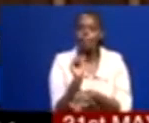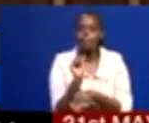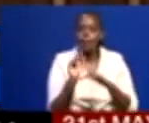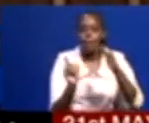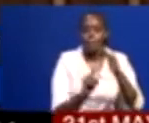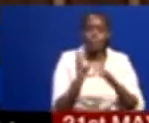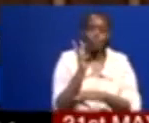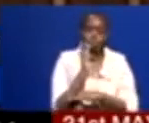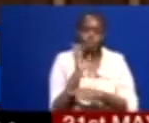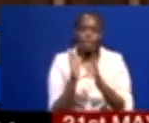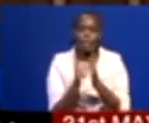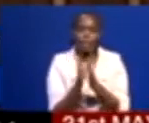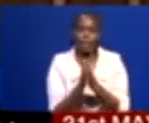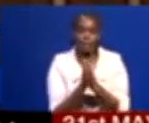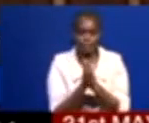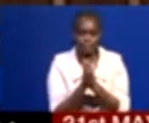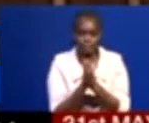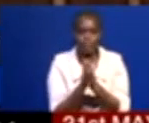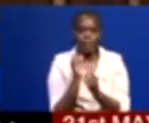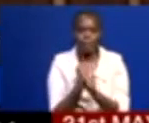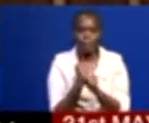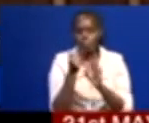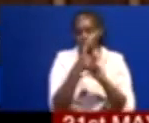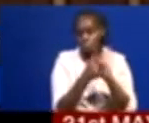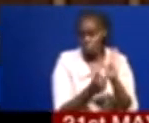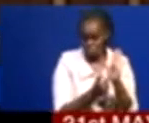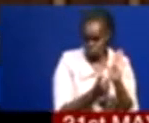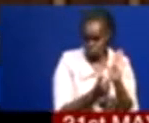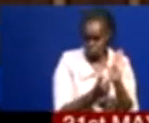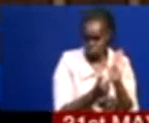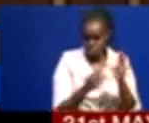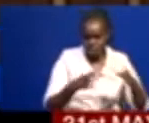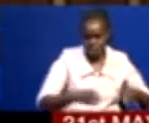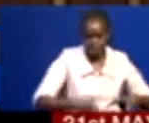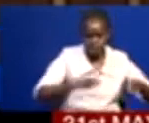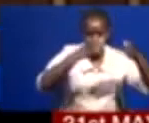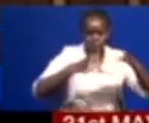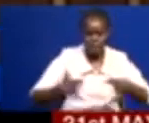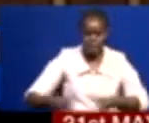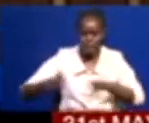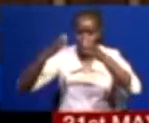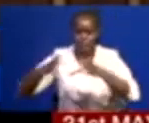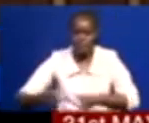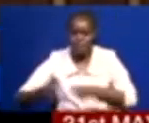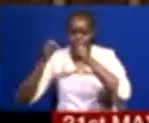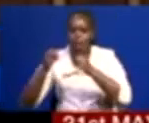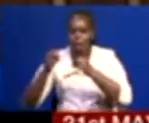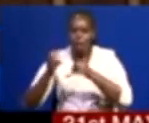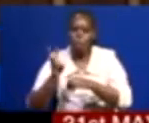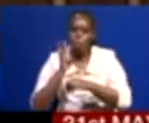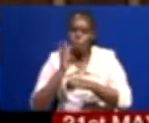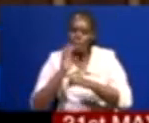of water, and we have done the following. All the tanks at the school have been flushed out and